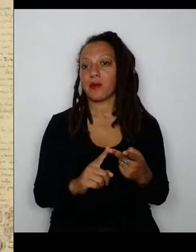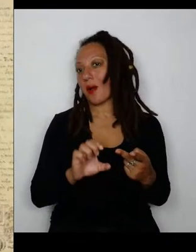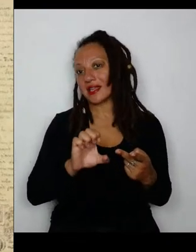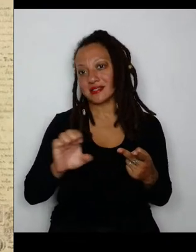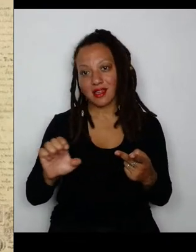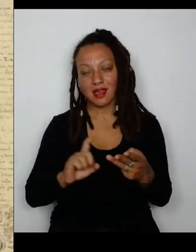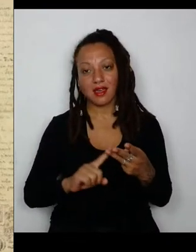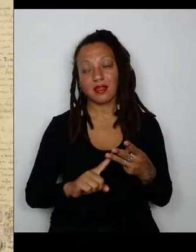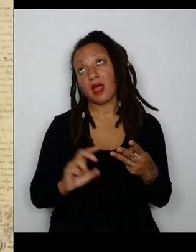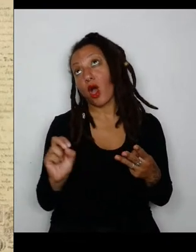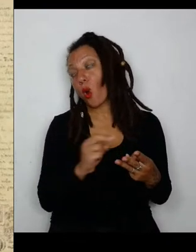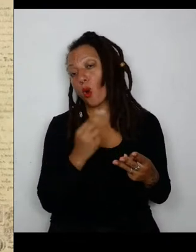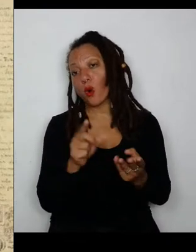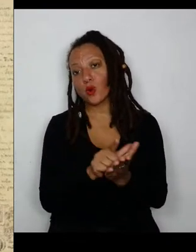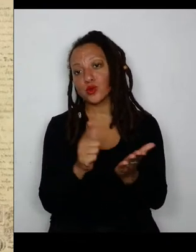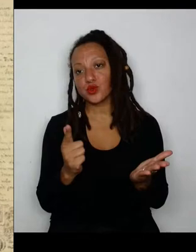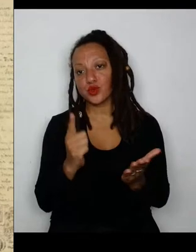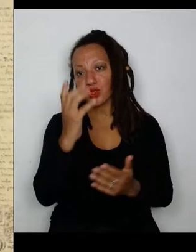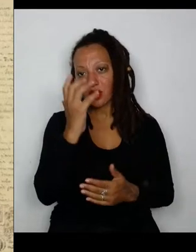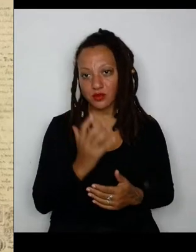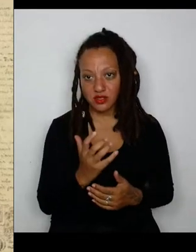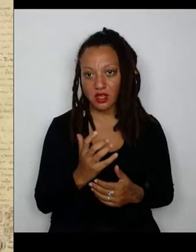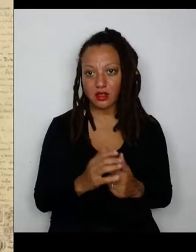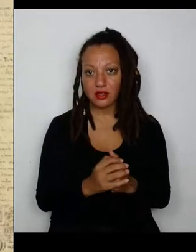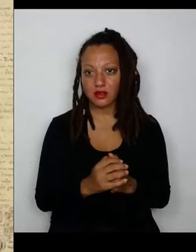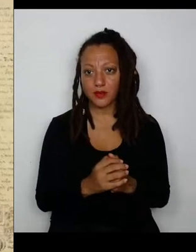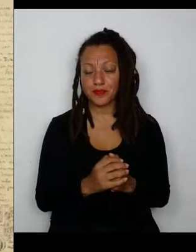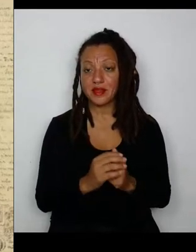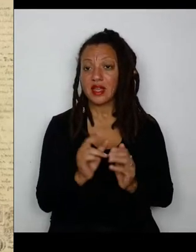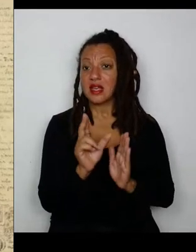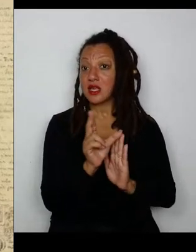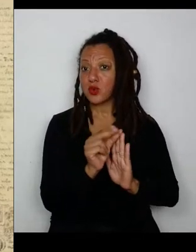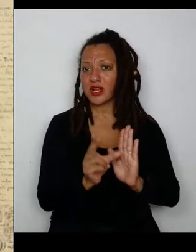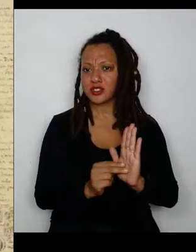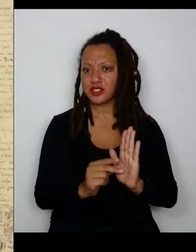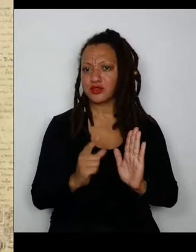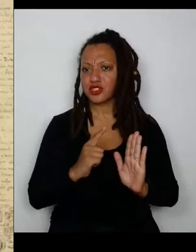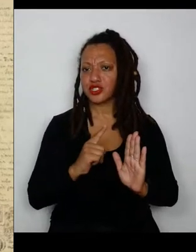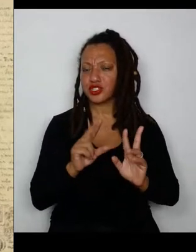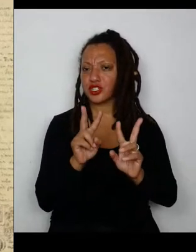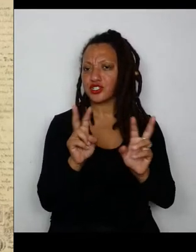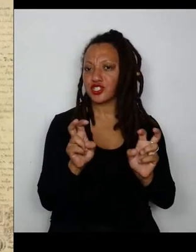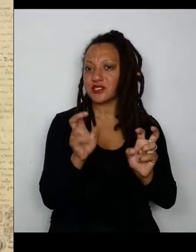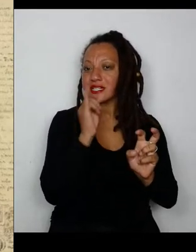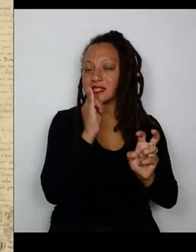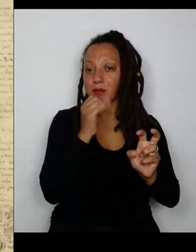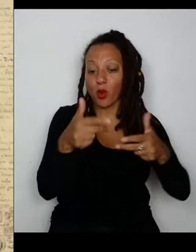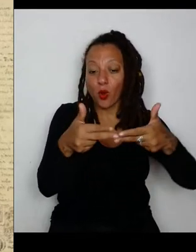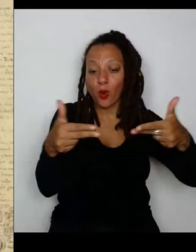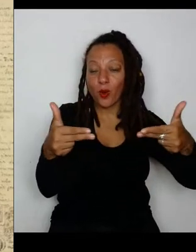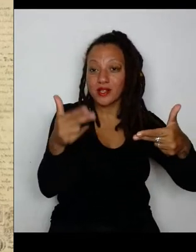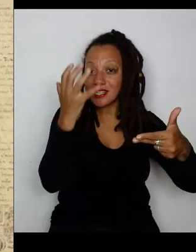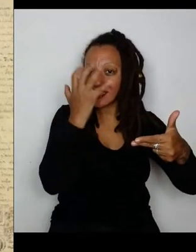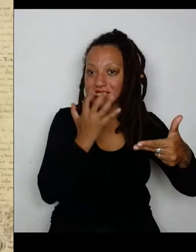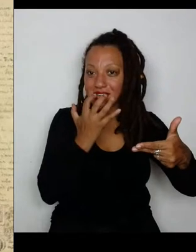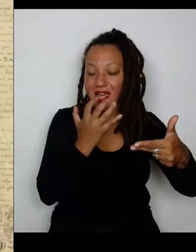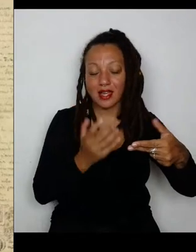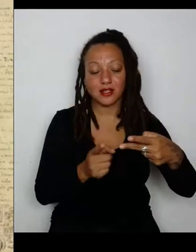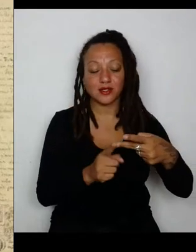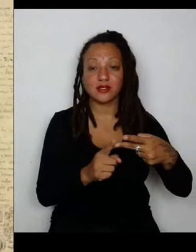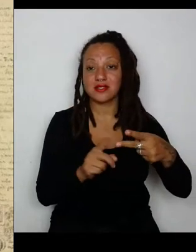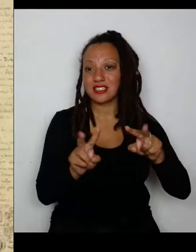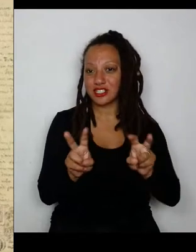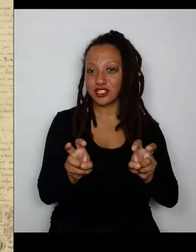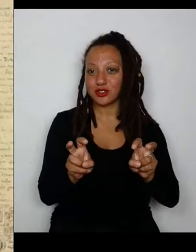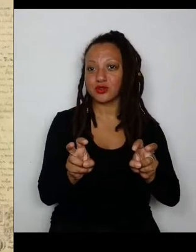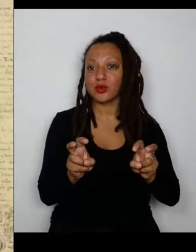to articles contrasting titles such as serious things or unlikely tales as this